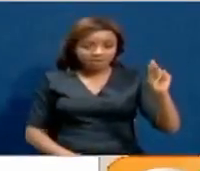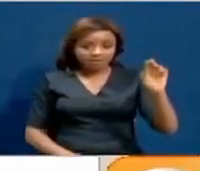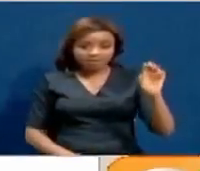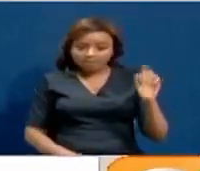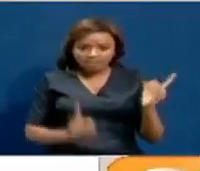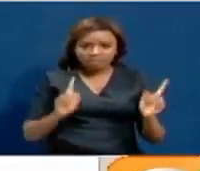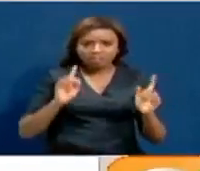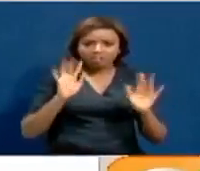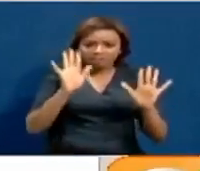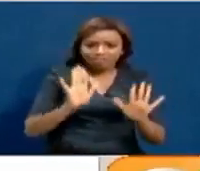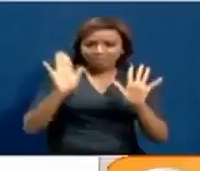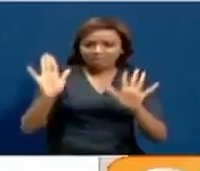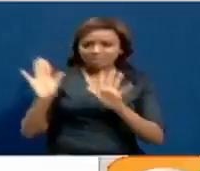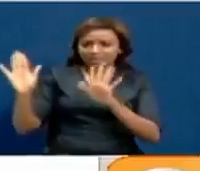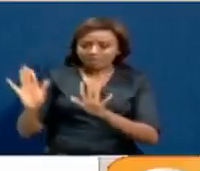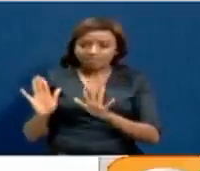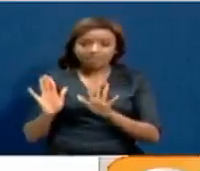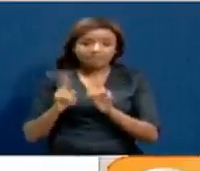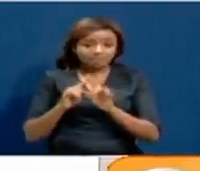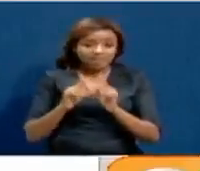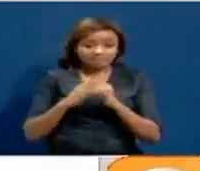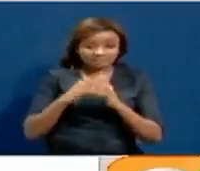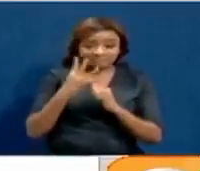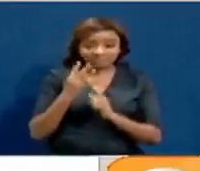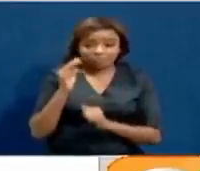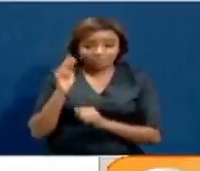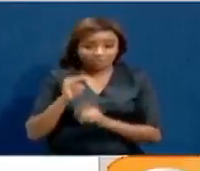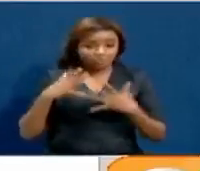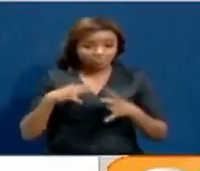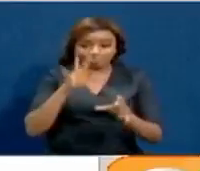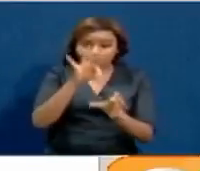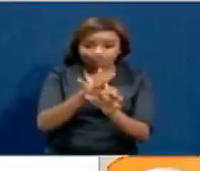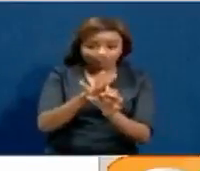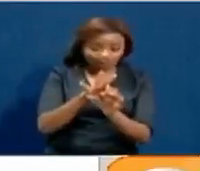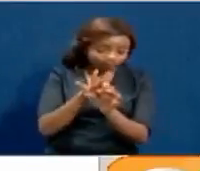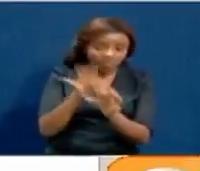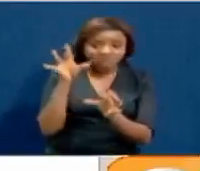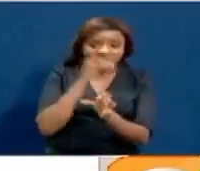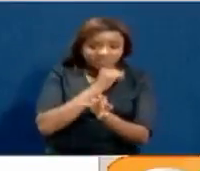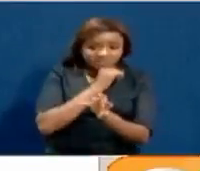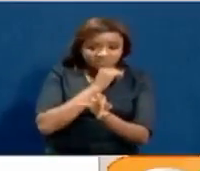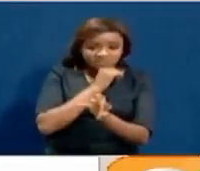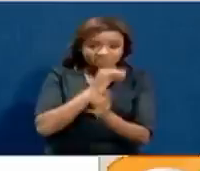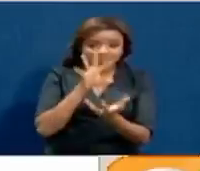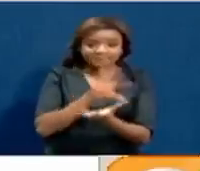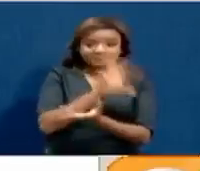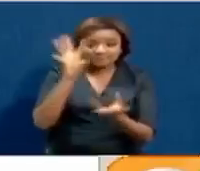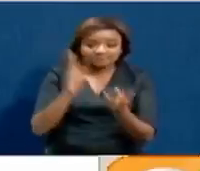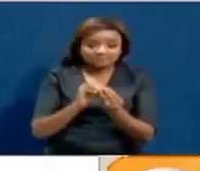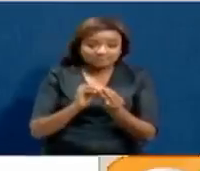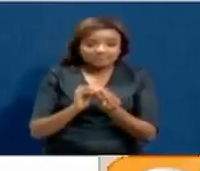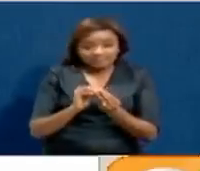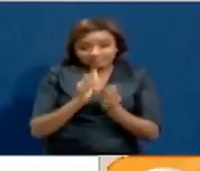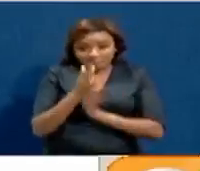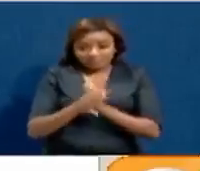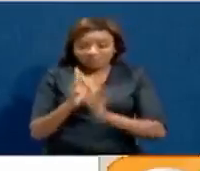of Election Day on Tuesday. More than 94 million people have already cast their ballots in early voting, putting the country on course